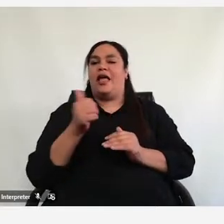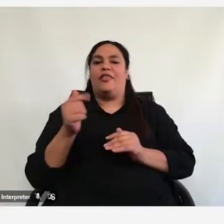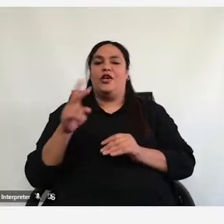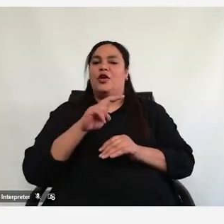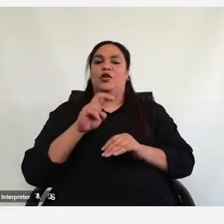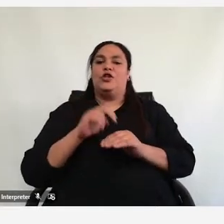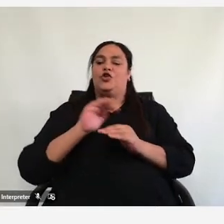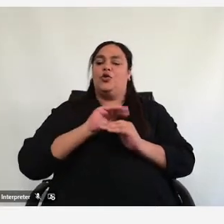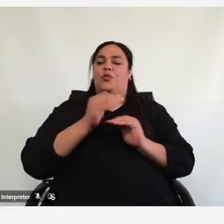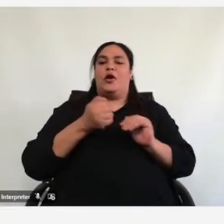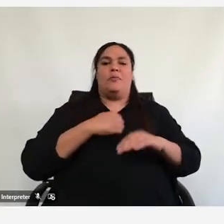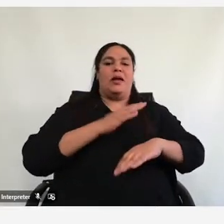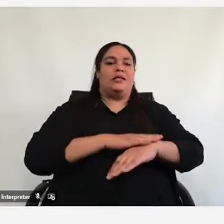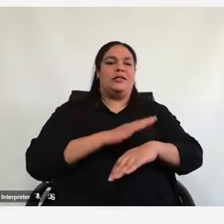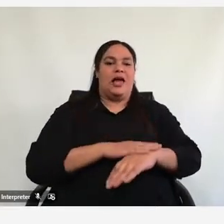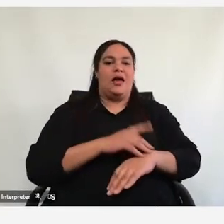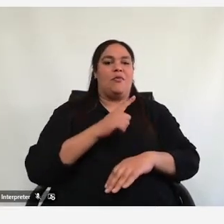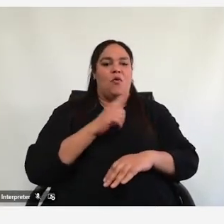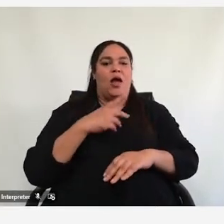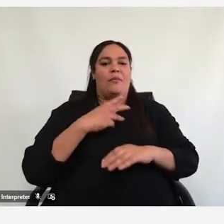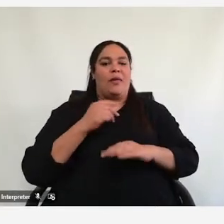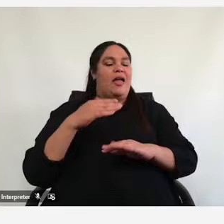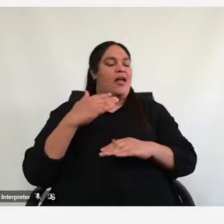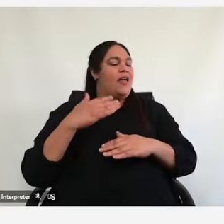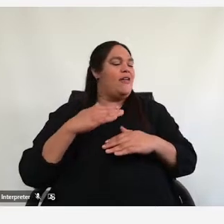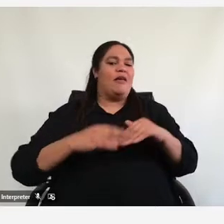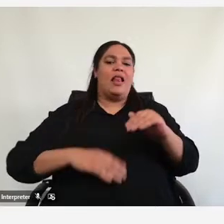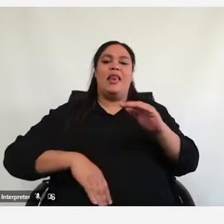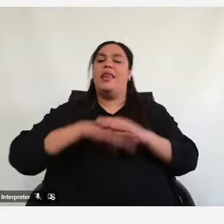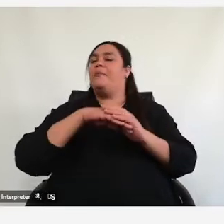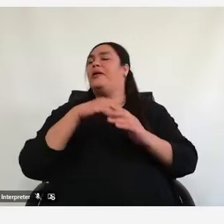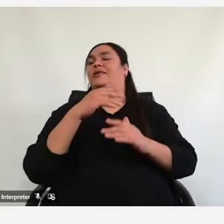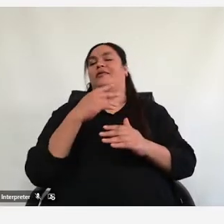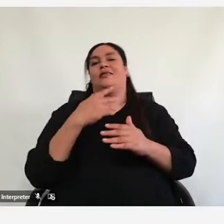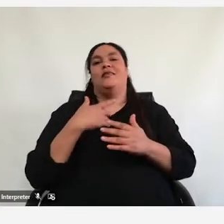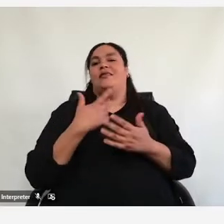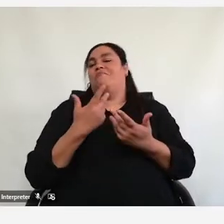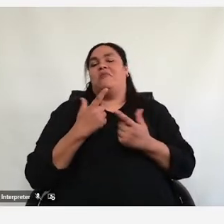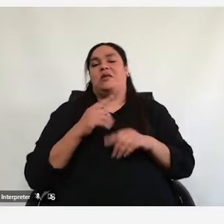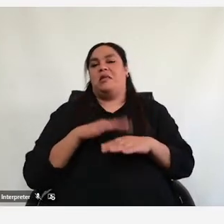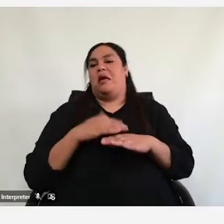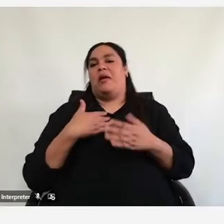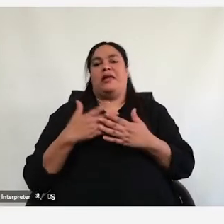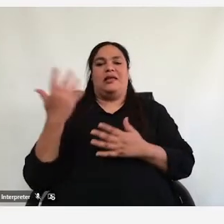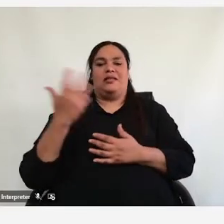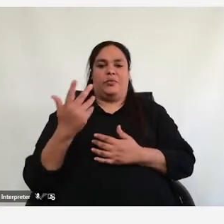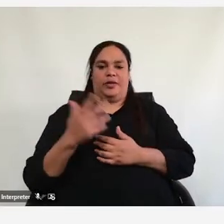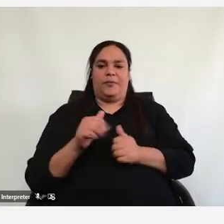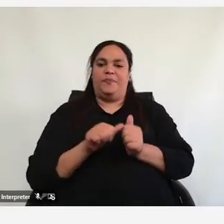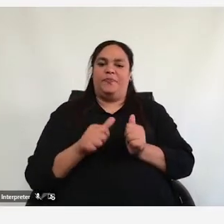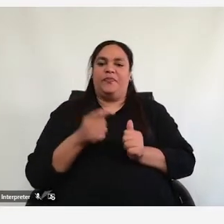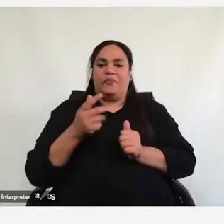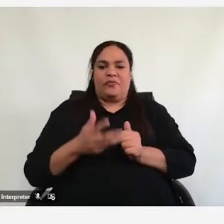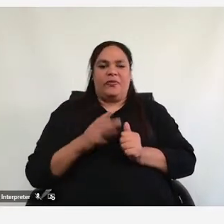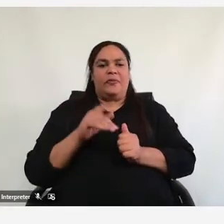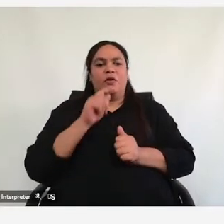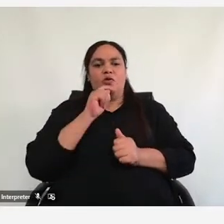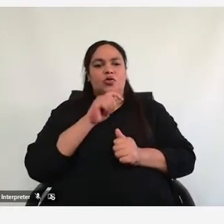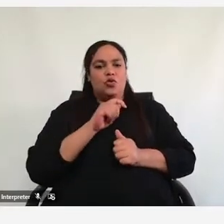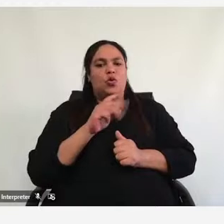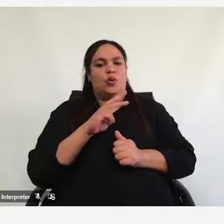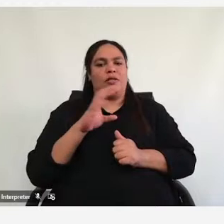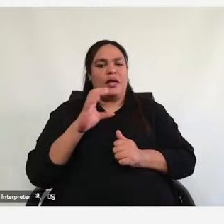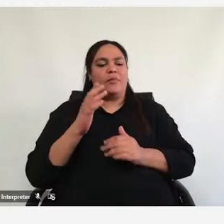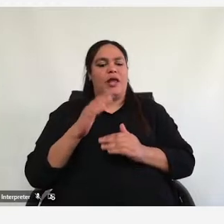my time, given that I have unlimited time today to speak. Deputy Speaker, it is true that the Western Cape is becoming